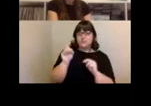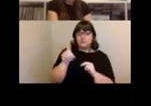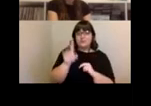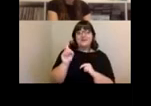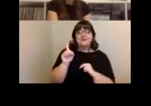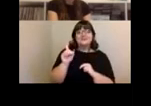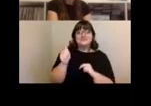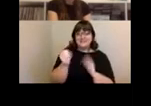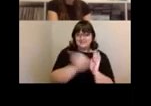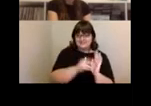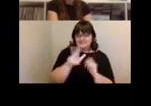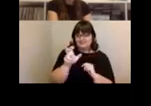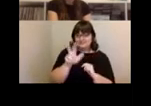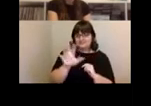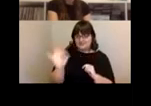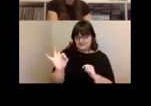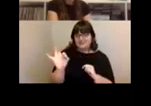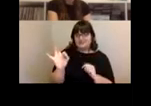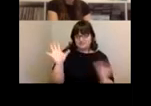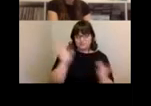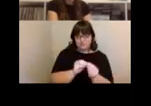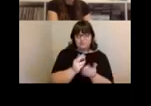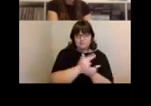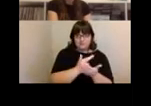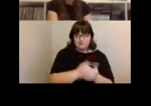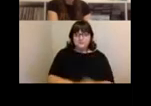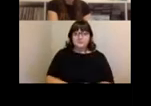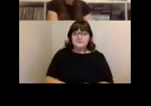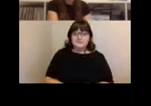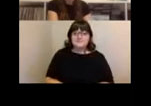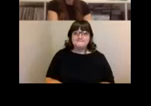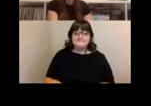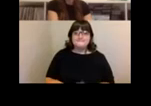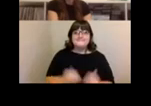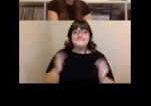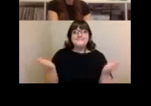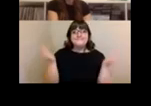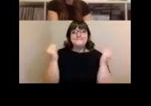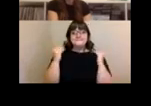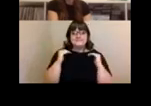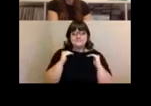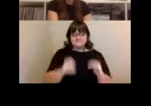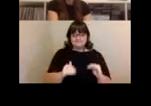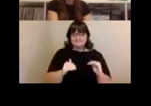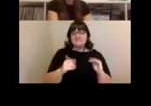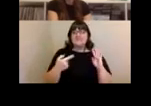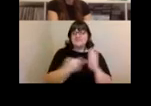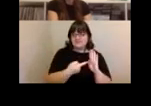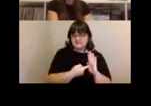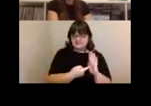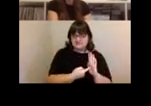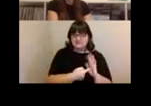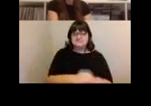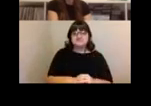$110,339 for the total revenue. And moving on to expenses,